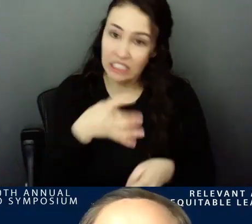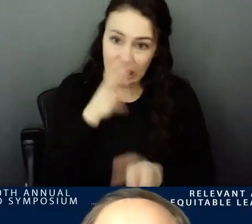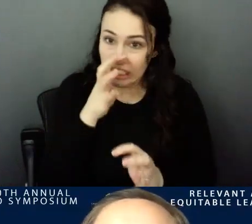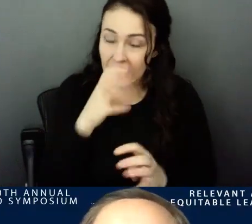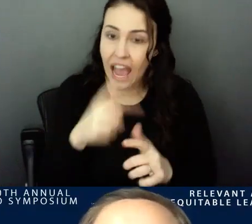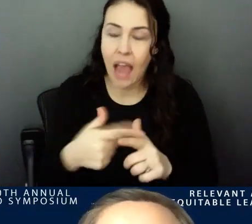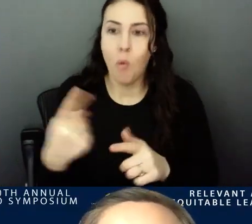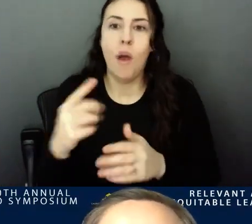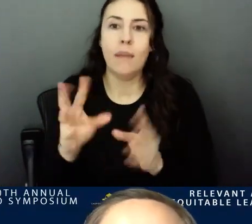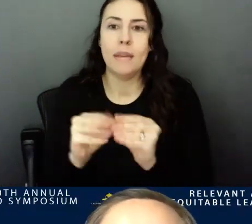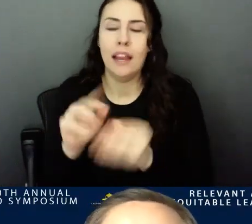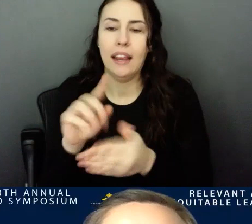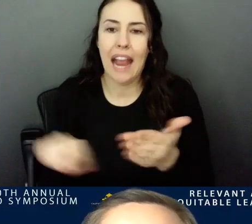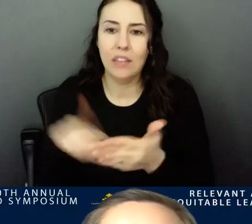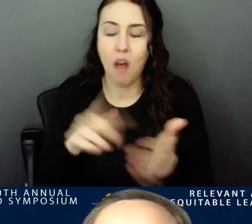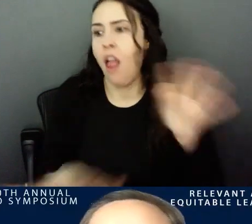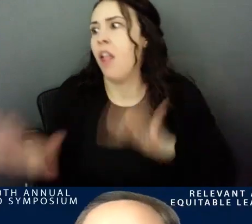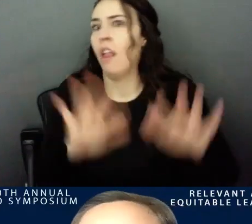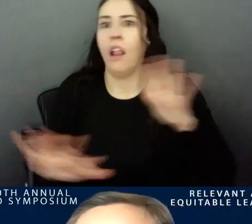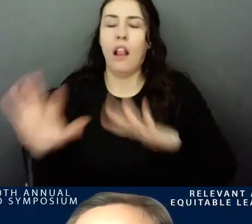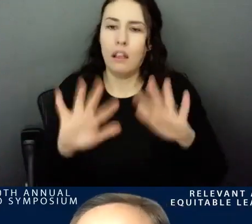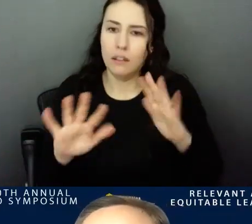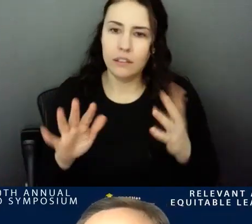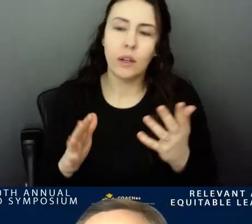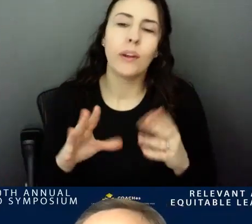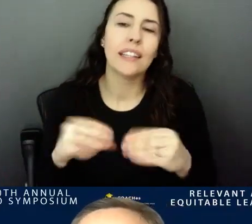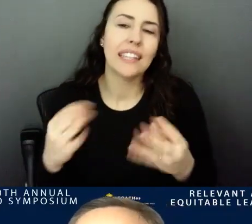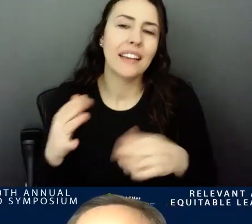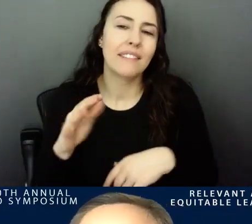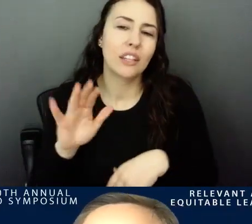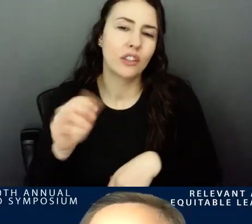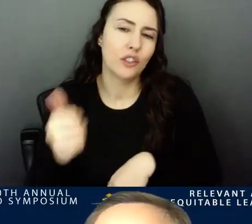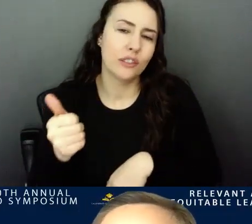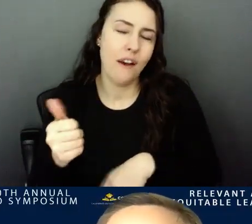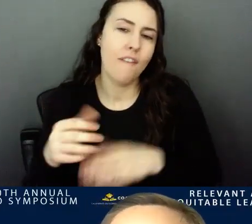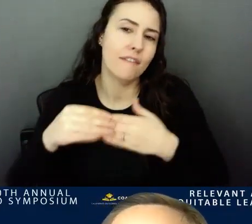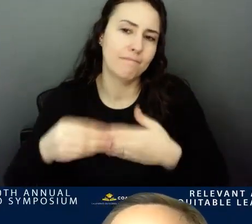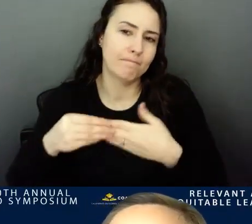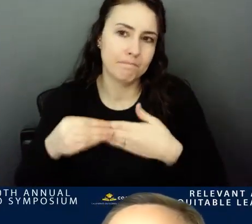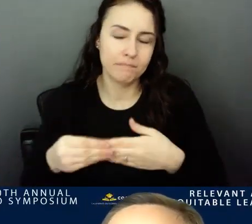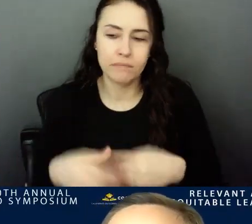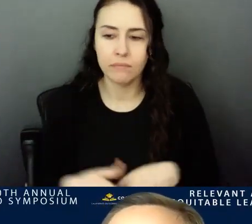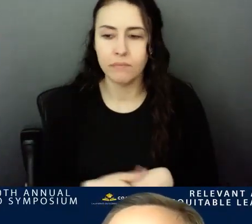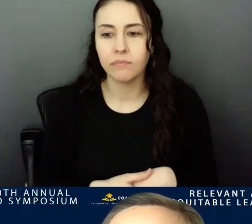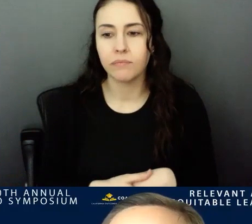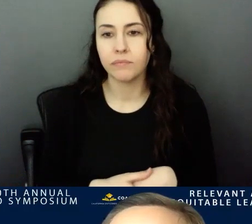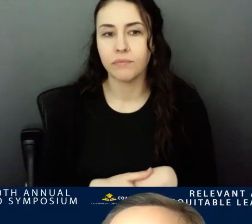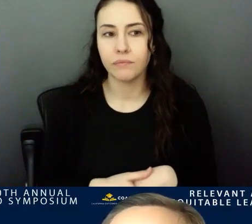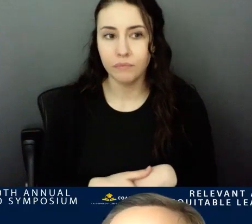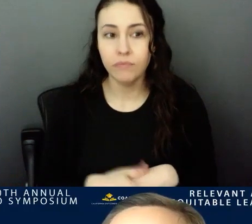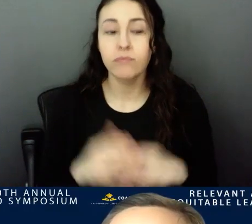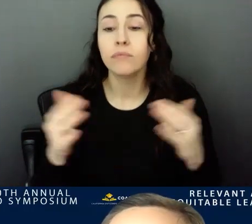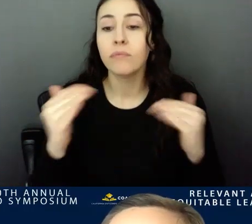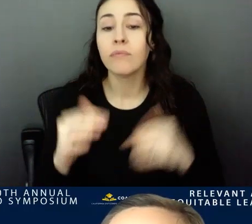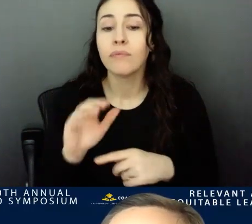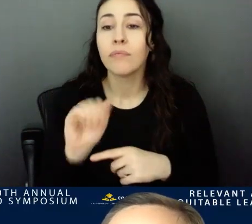then suddenly you're kind of scrambling. So give yourself some space, some wiggle room. And then ACCJC, you know,